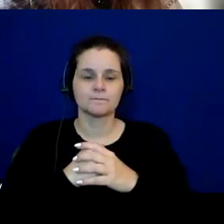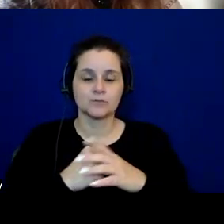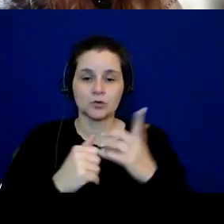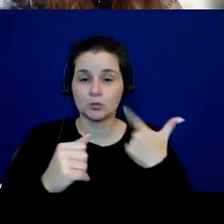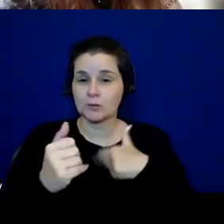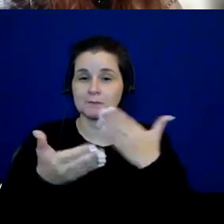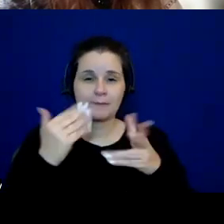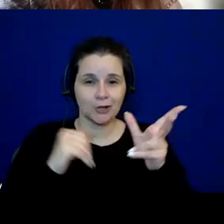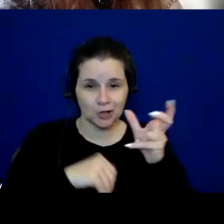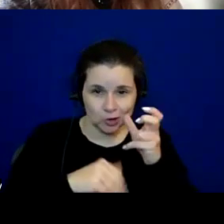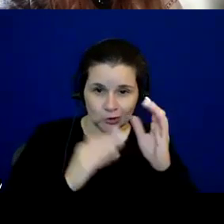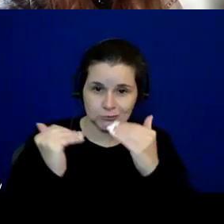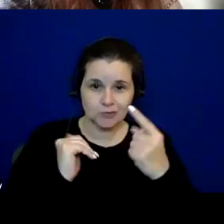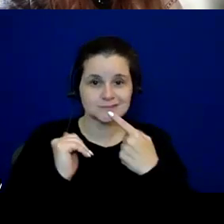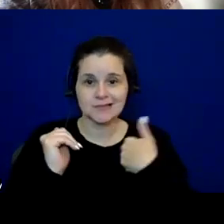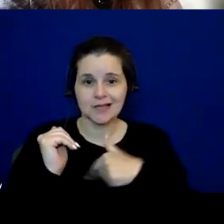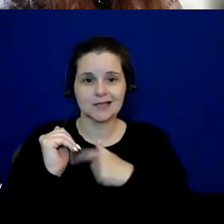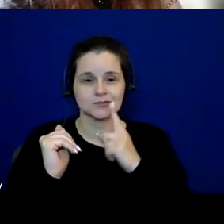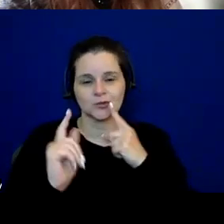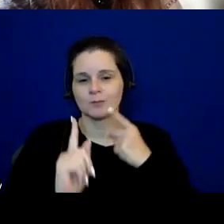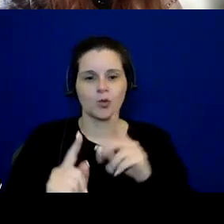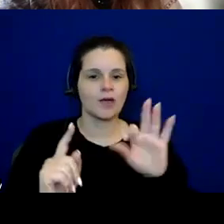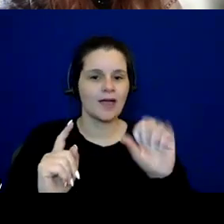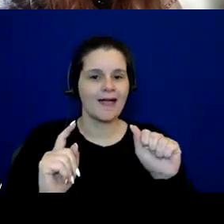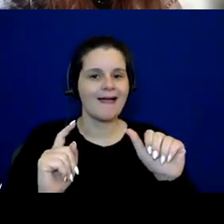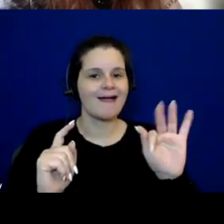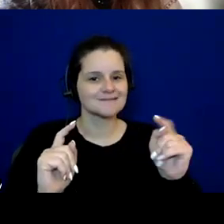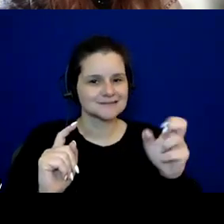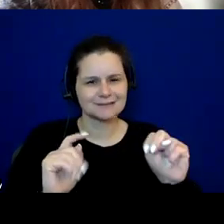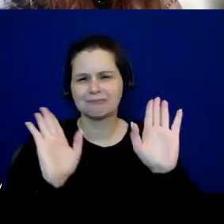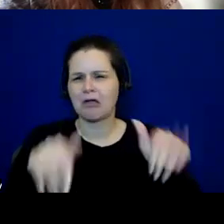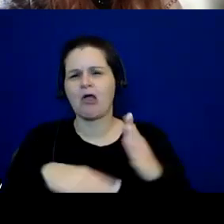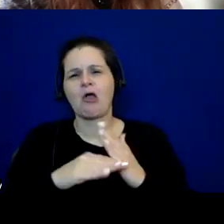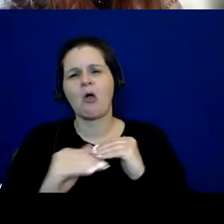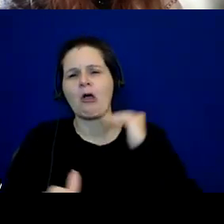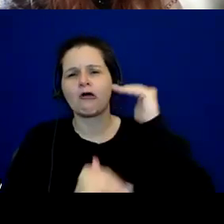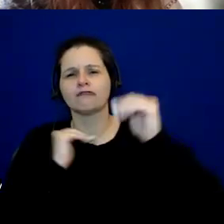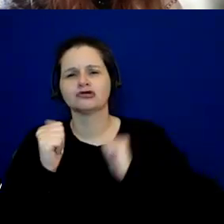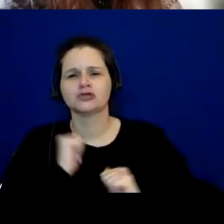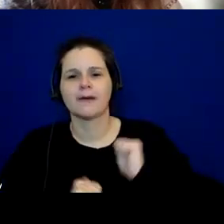all heard adults tell us this, like to your point, Afton, you're being over dramatic.